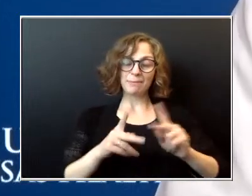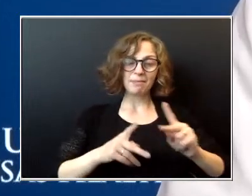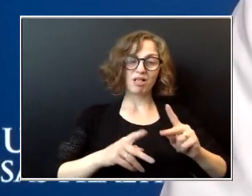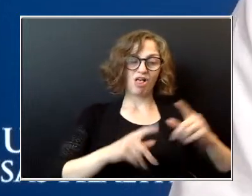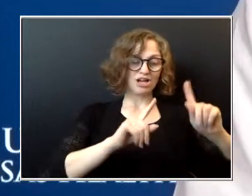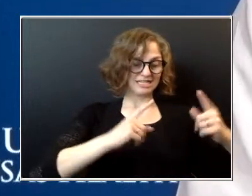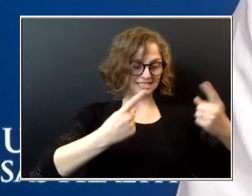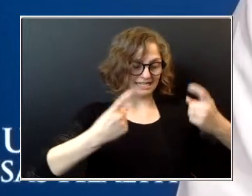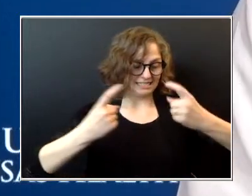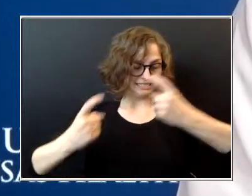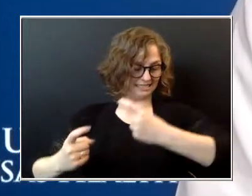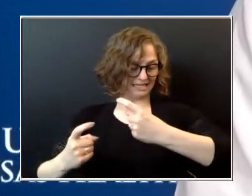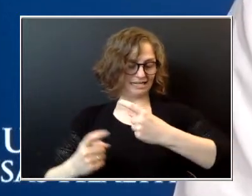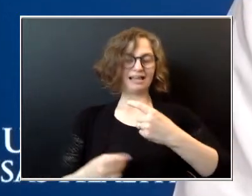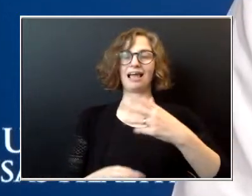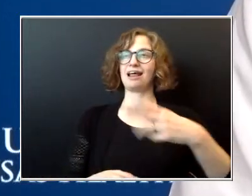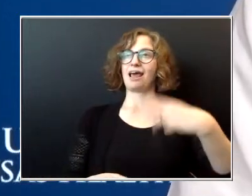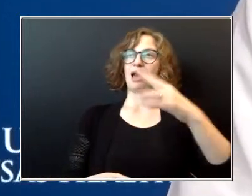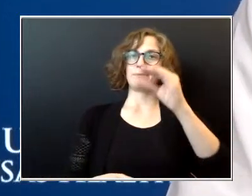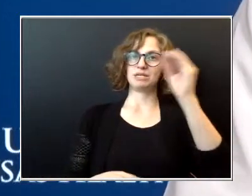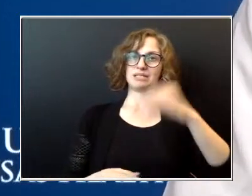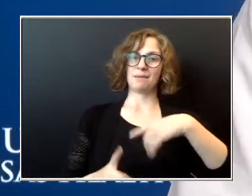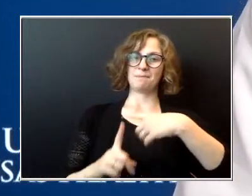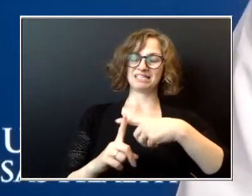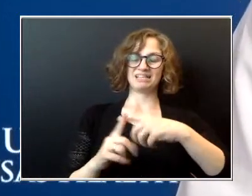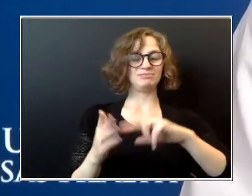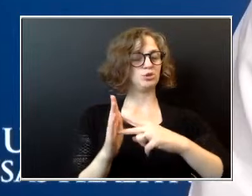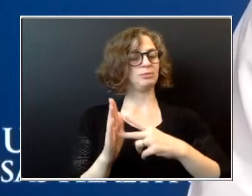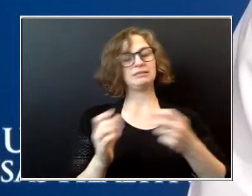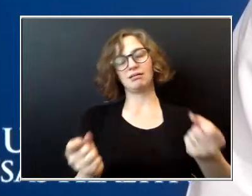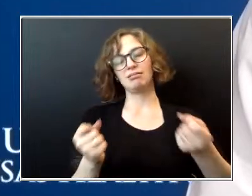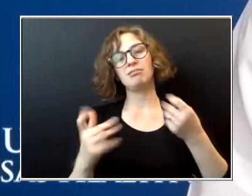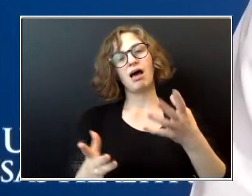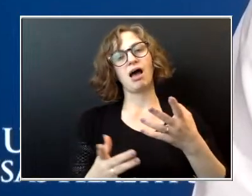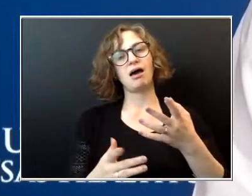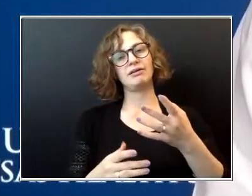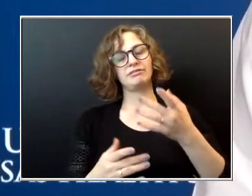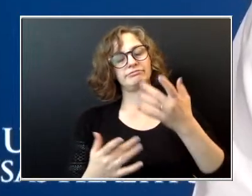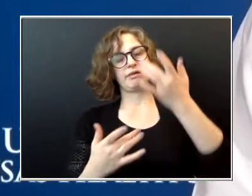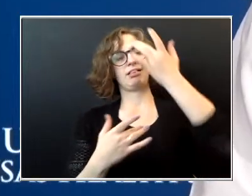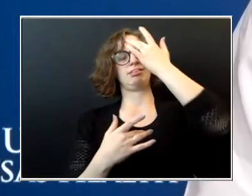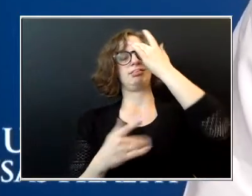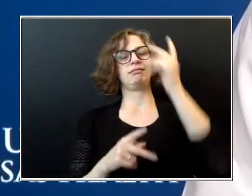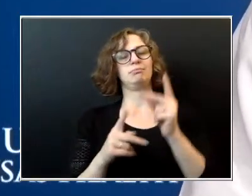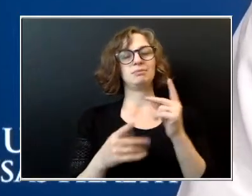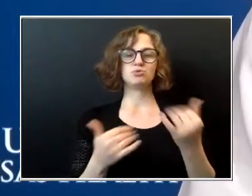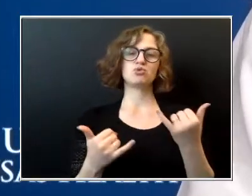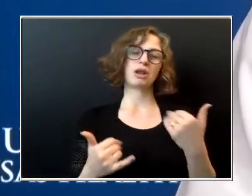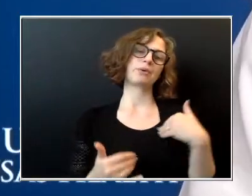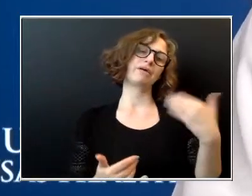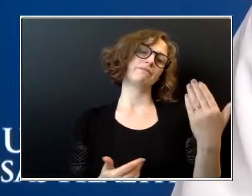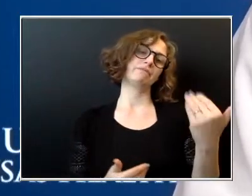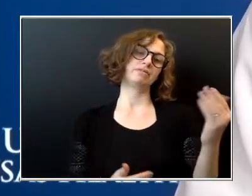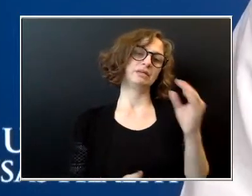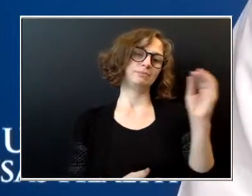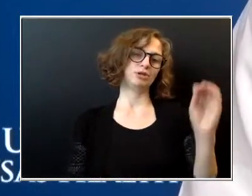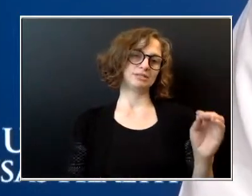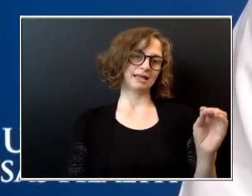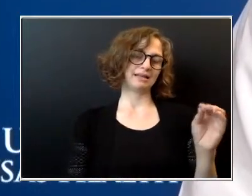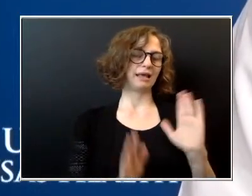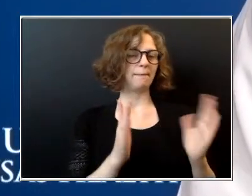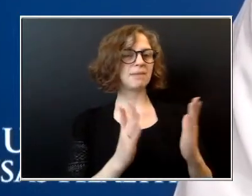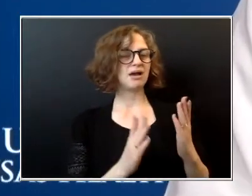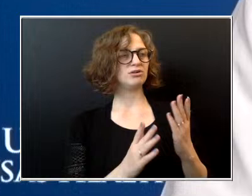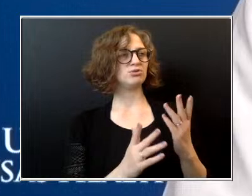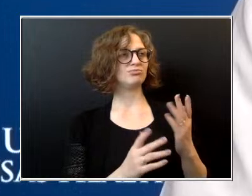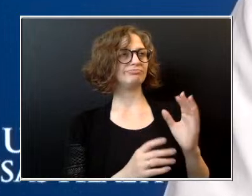just are a lot of numbers of infections. So we have 15% right now at the health system compared to 9 to 10% 4 or 5